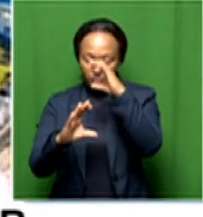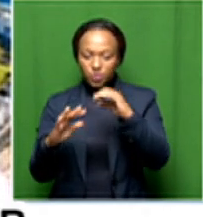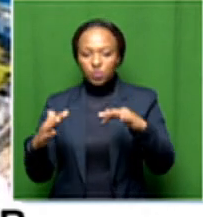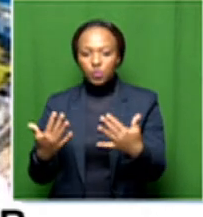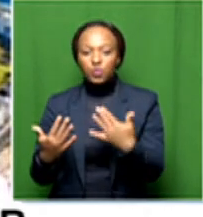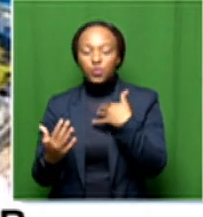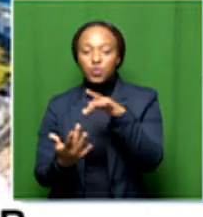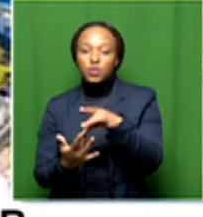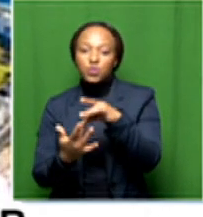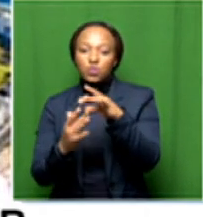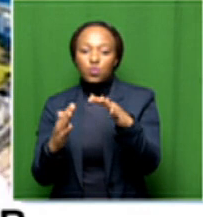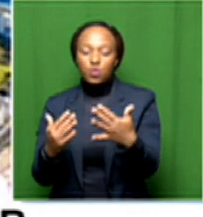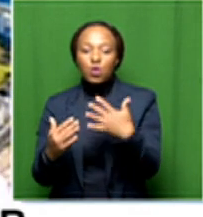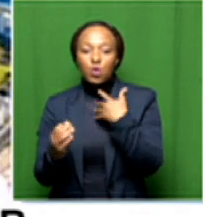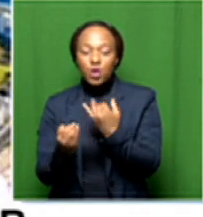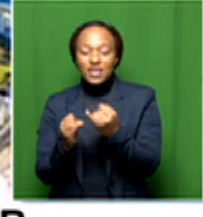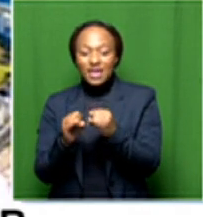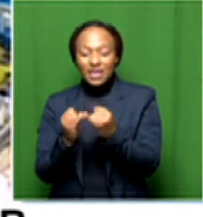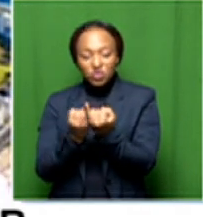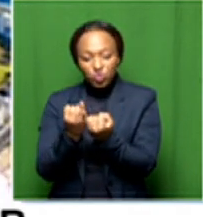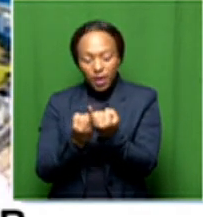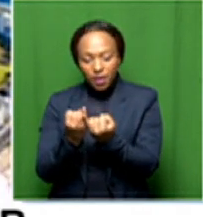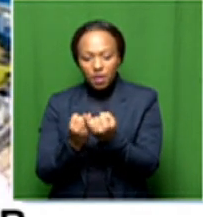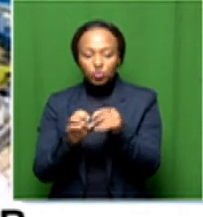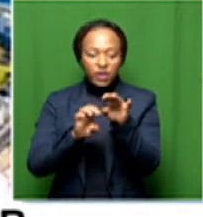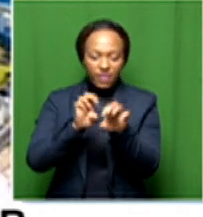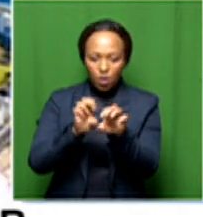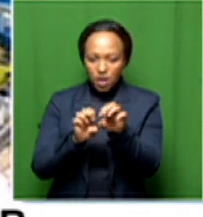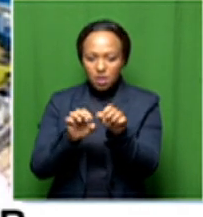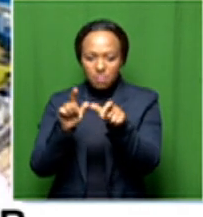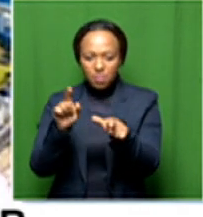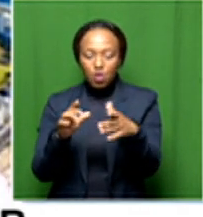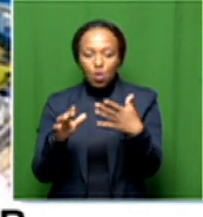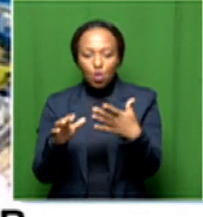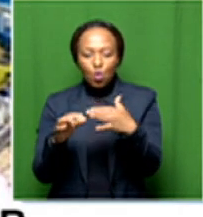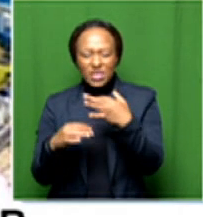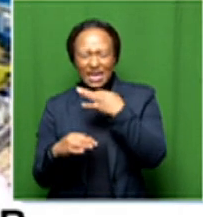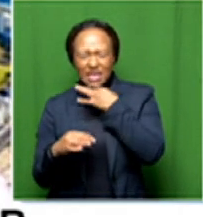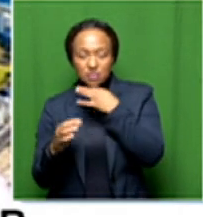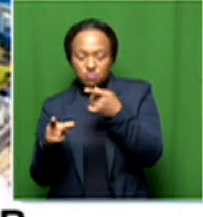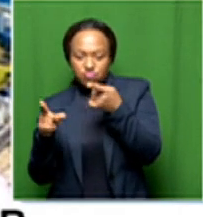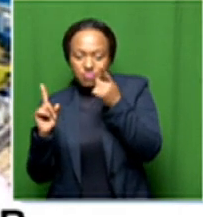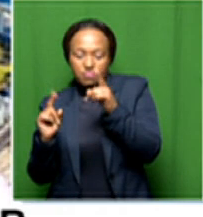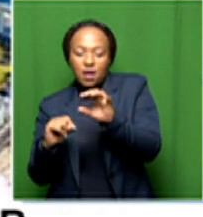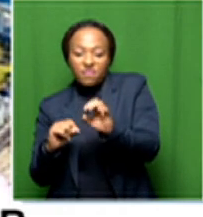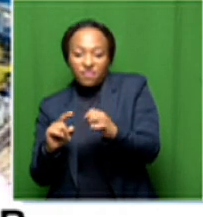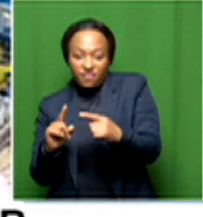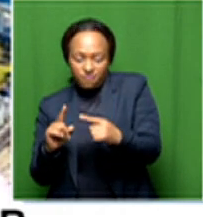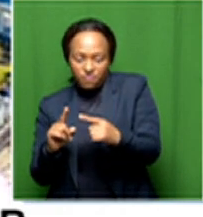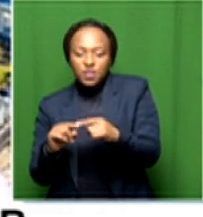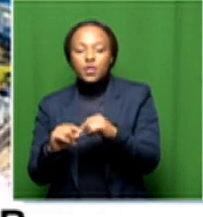another unique aspect is that our trial focuses only on evaluating people at enhanced risk. And what that means is this is